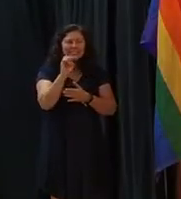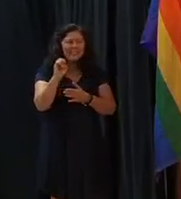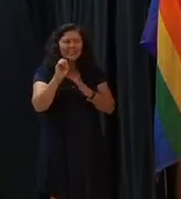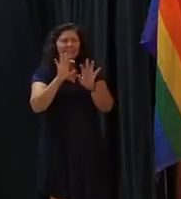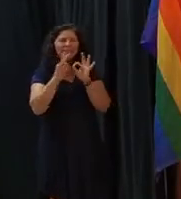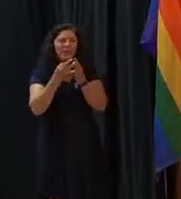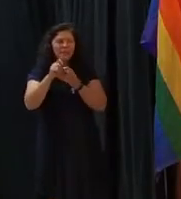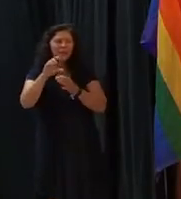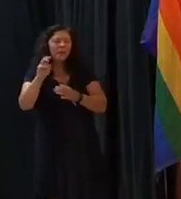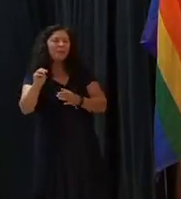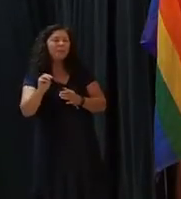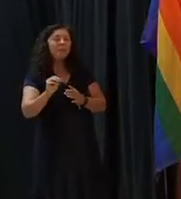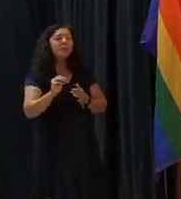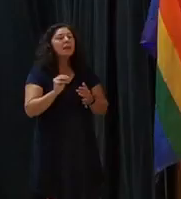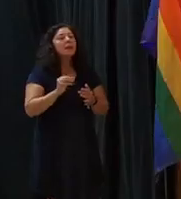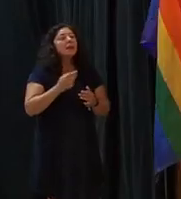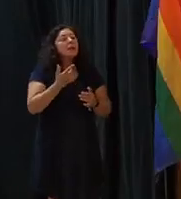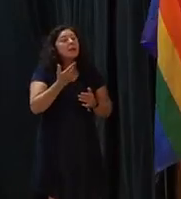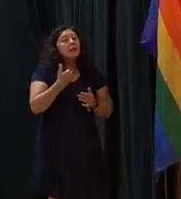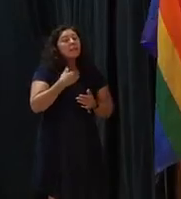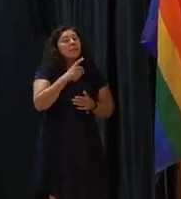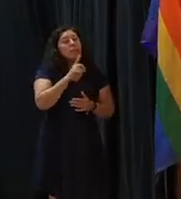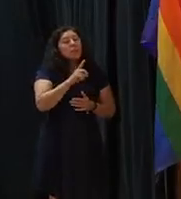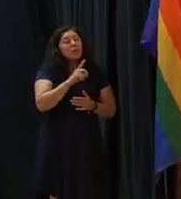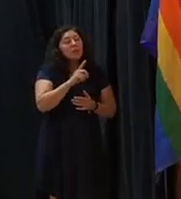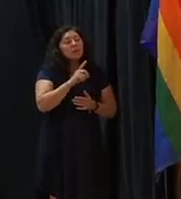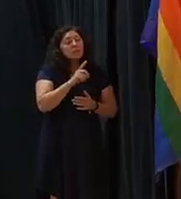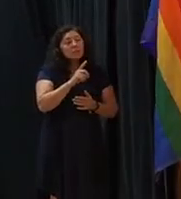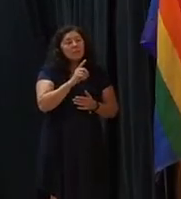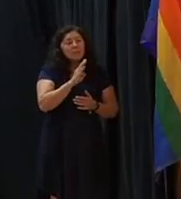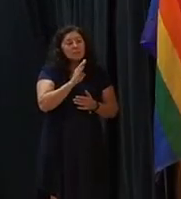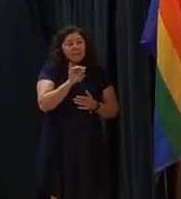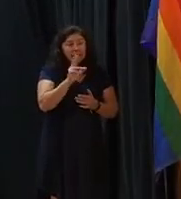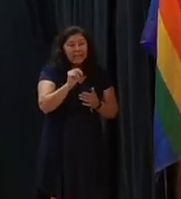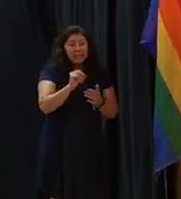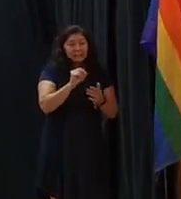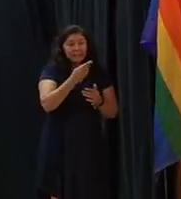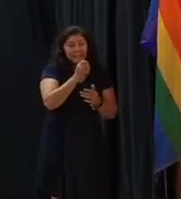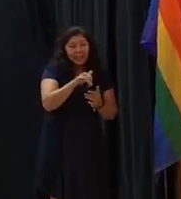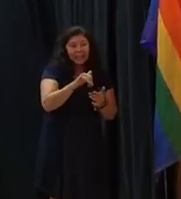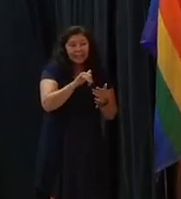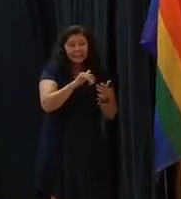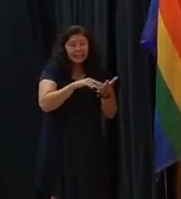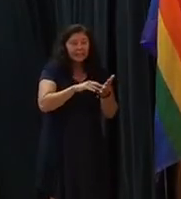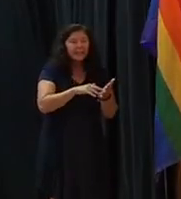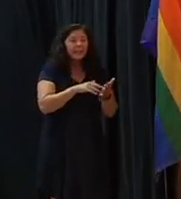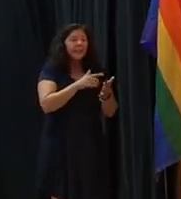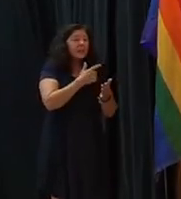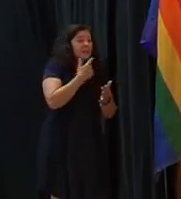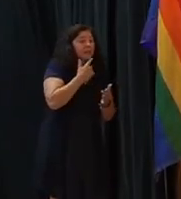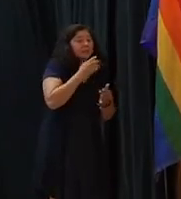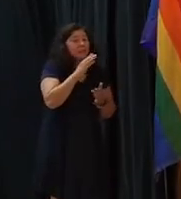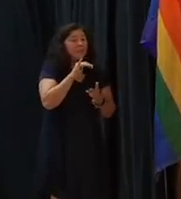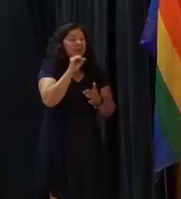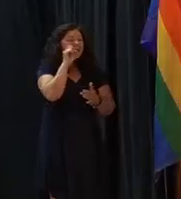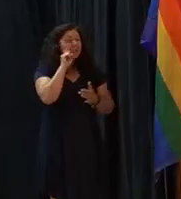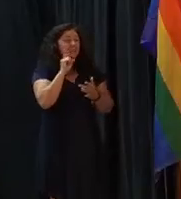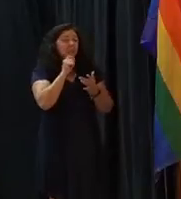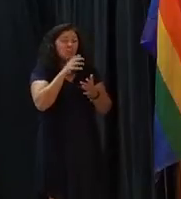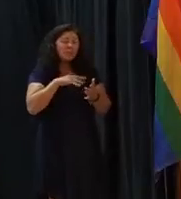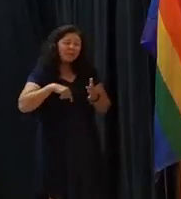which is one brilliant case study by itself about how lesbians and bisexual women have led the